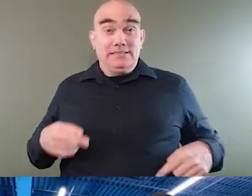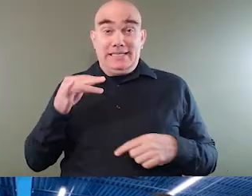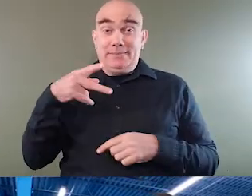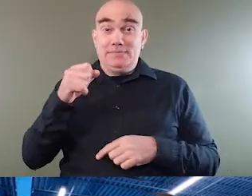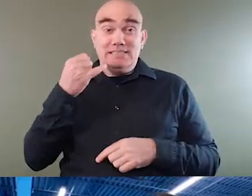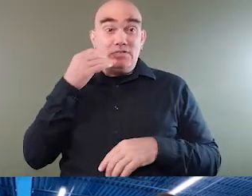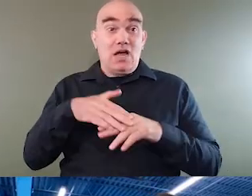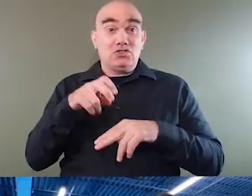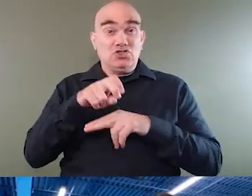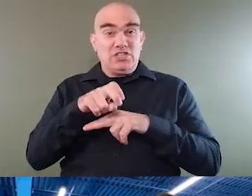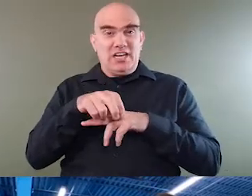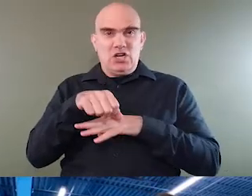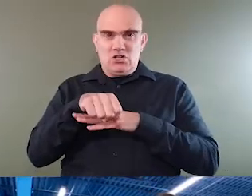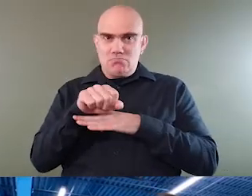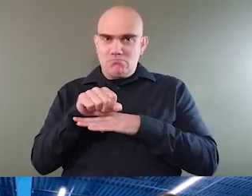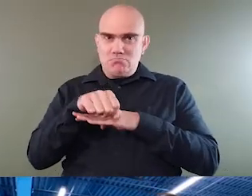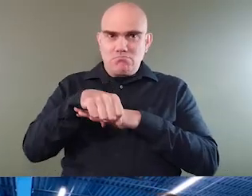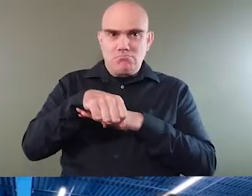chair.